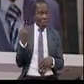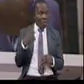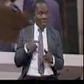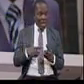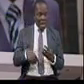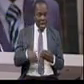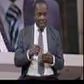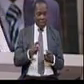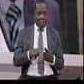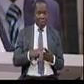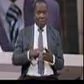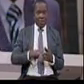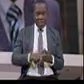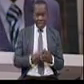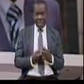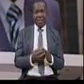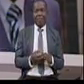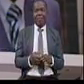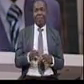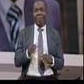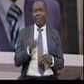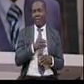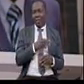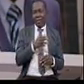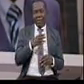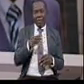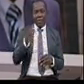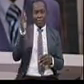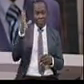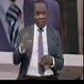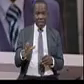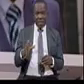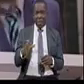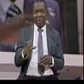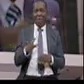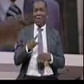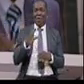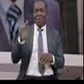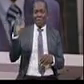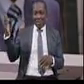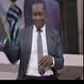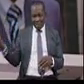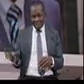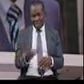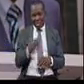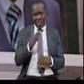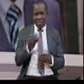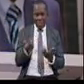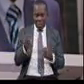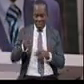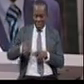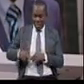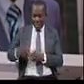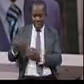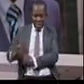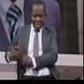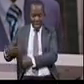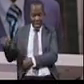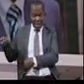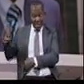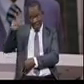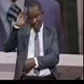was seated and said, "I missed you on Sunday." I said, "Daddy, I wasn't in the morning, but I came in the evening because of